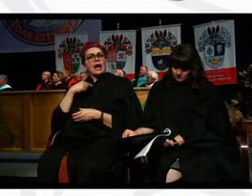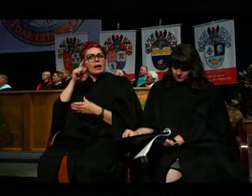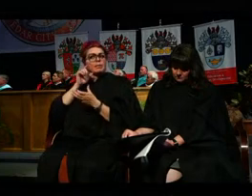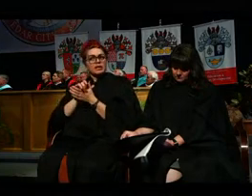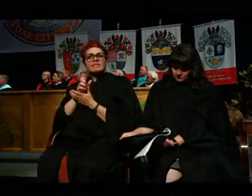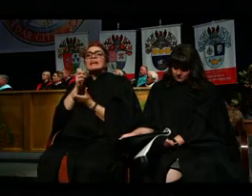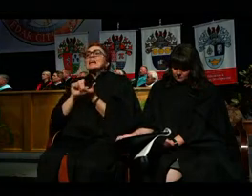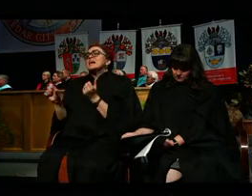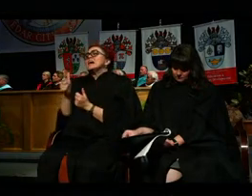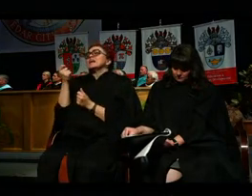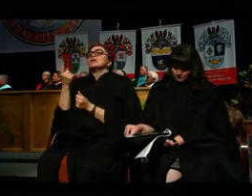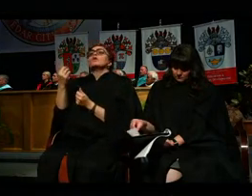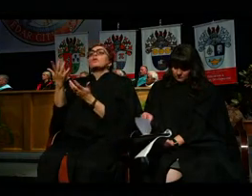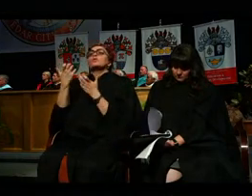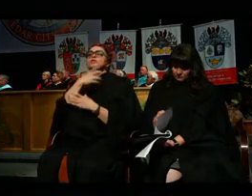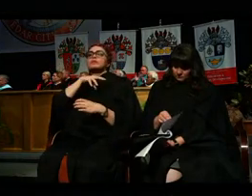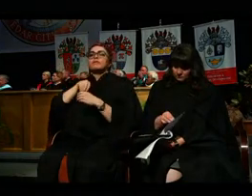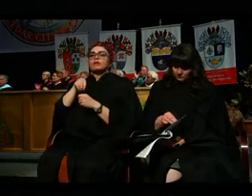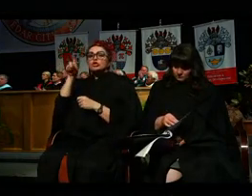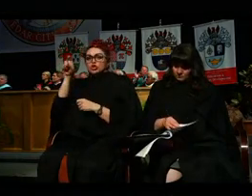credential.